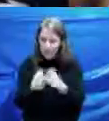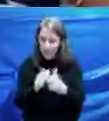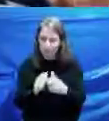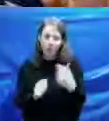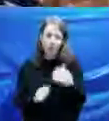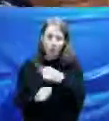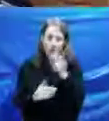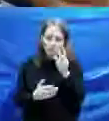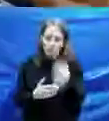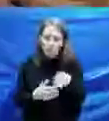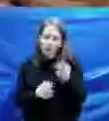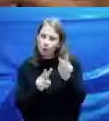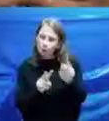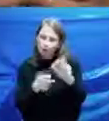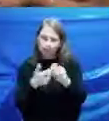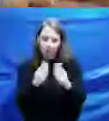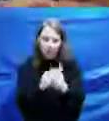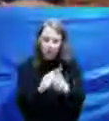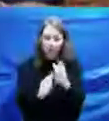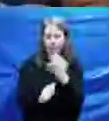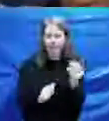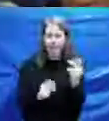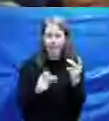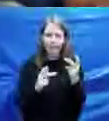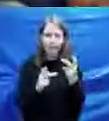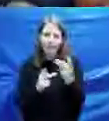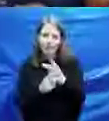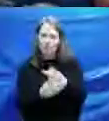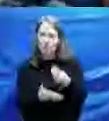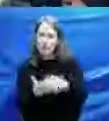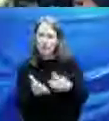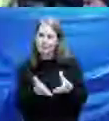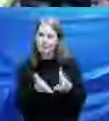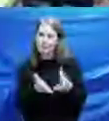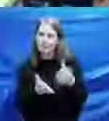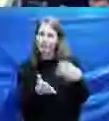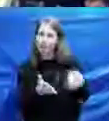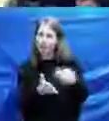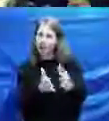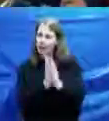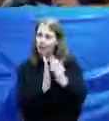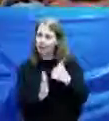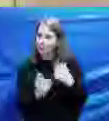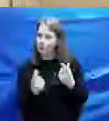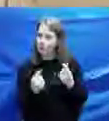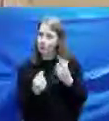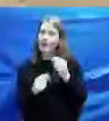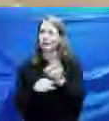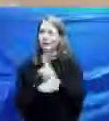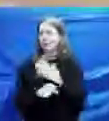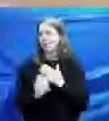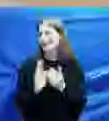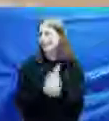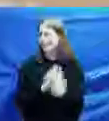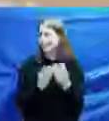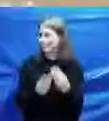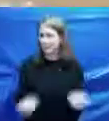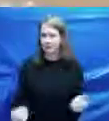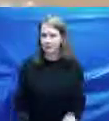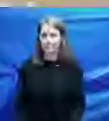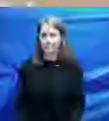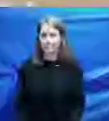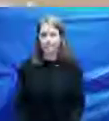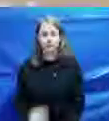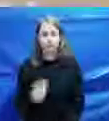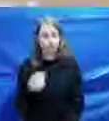use our skills to make sure we can go into it. So who can read the objective for me? By the end of this lesson, I